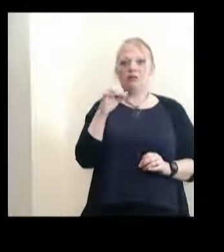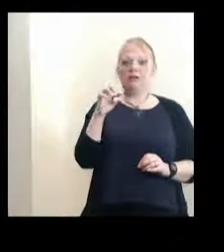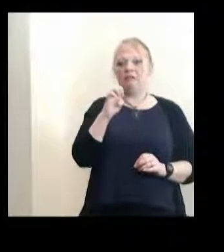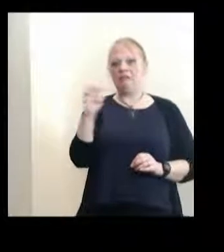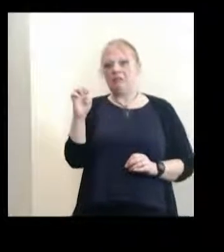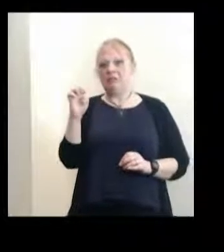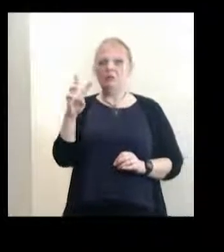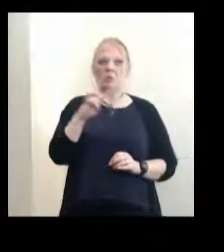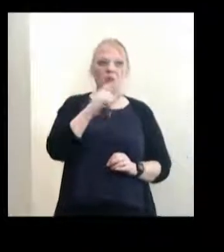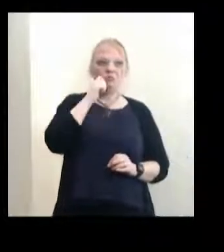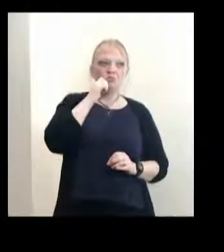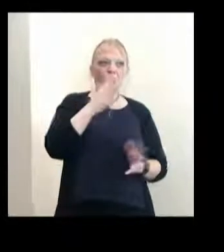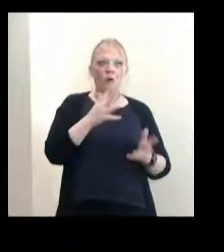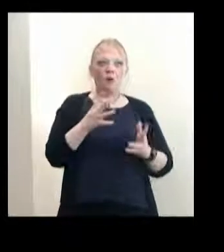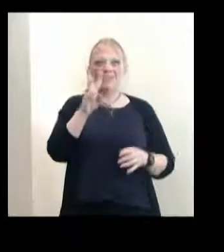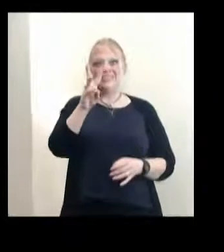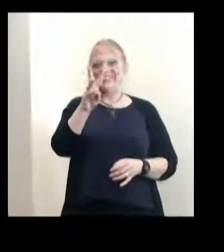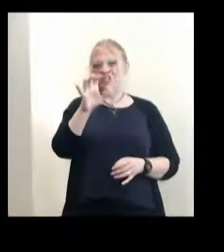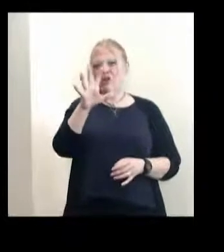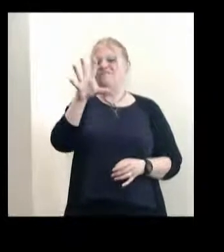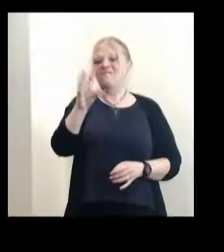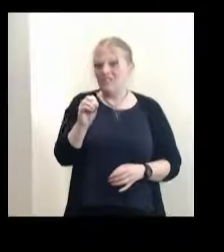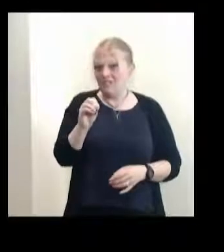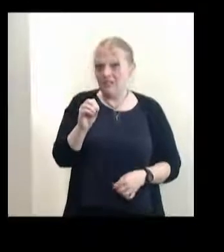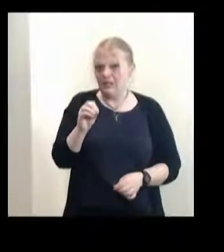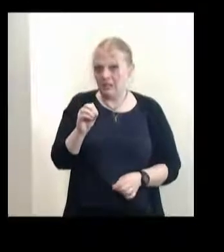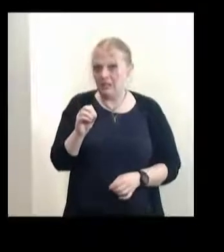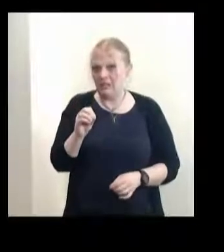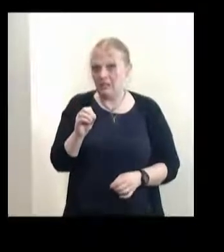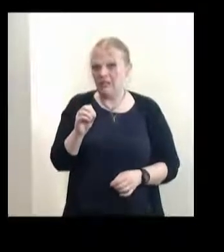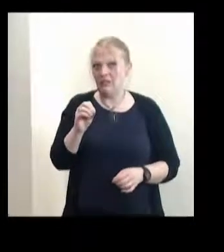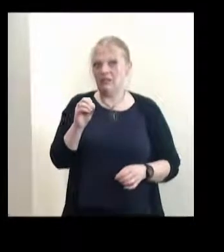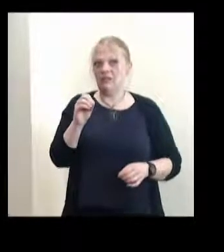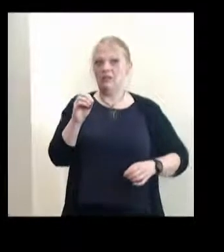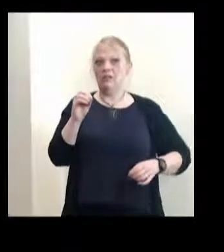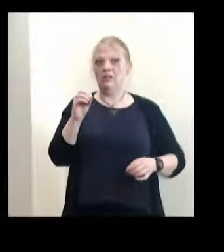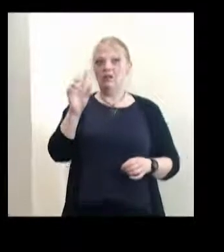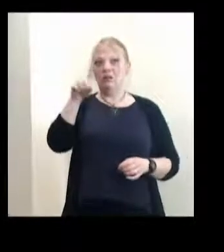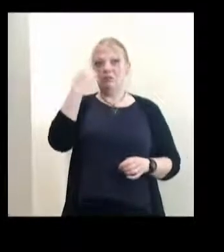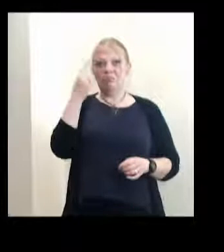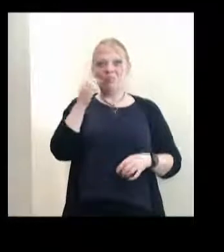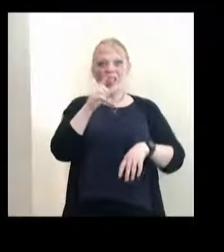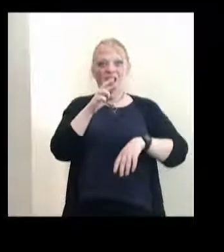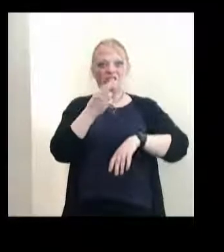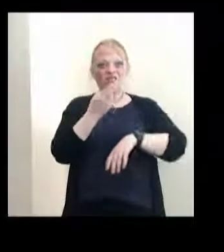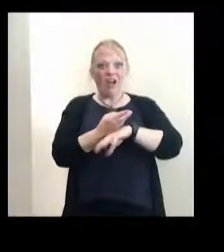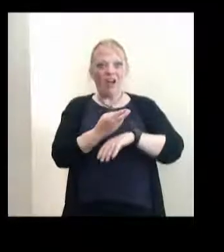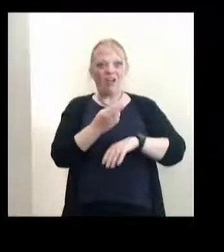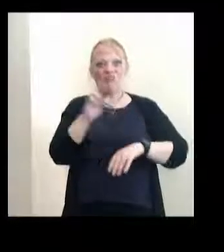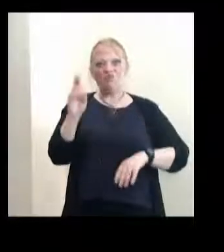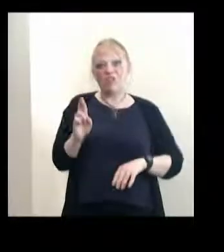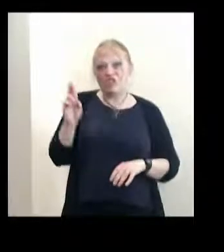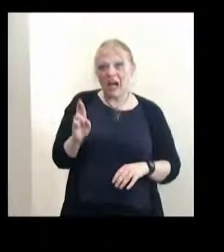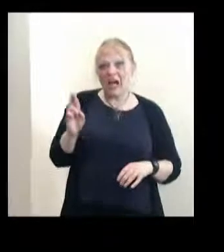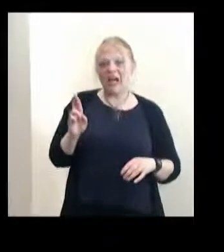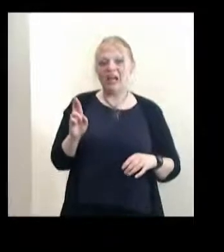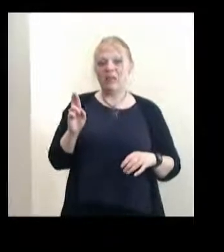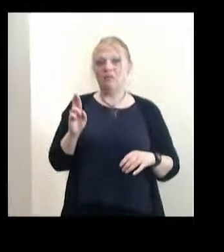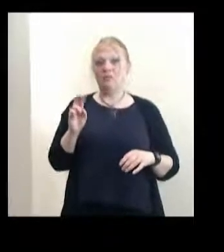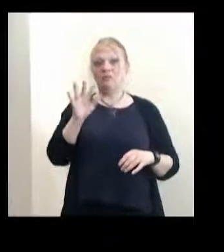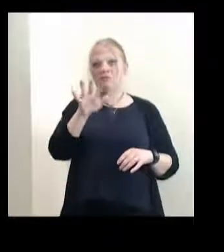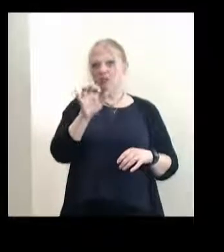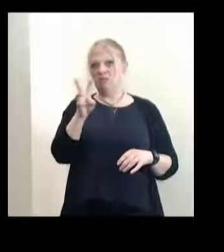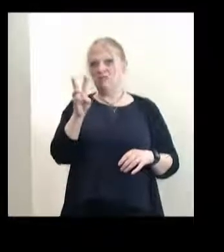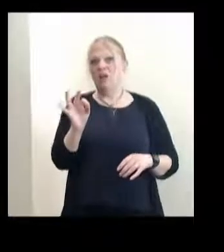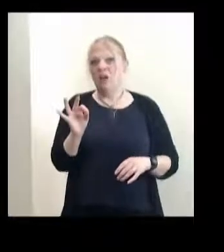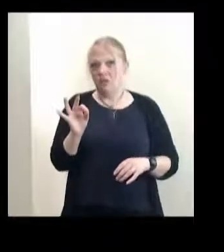side of Cheektowaga, 650. Black Lock Riverside, very high one as well,